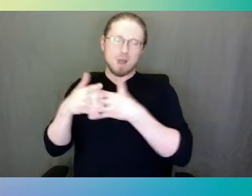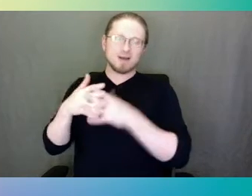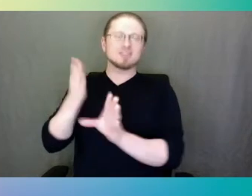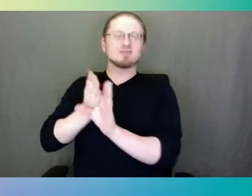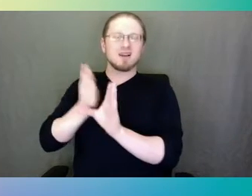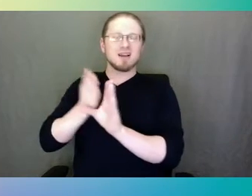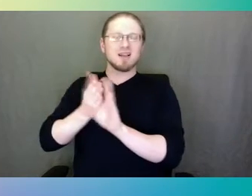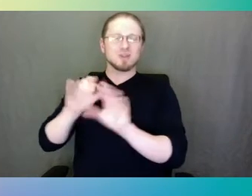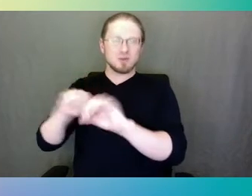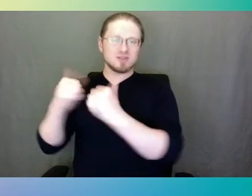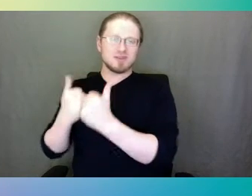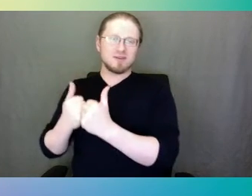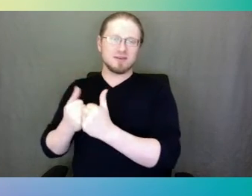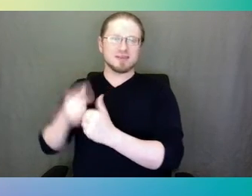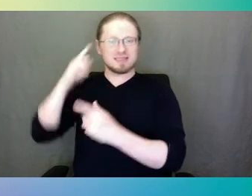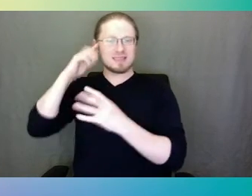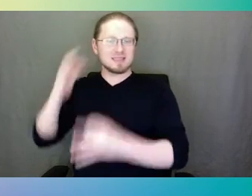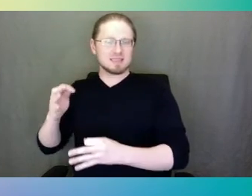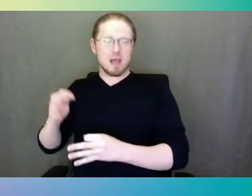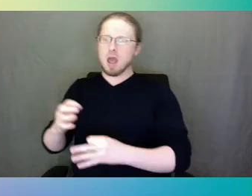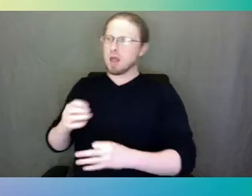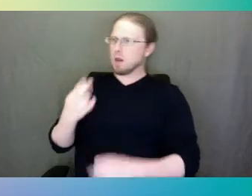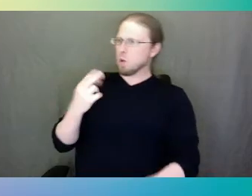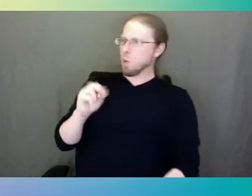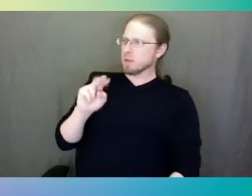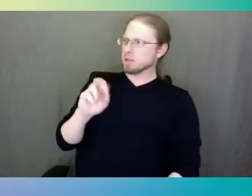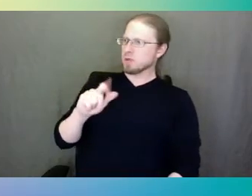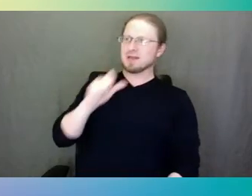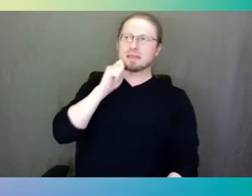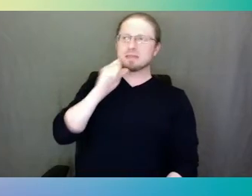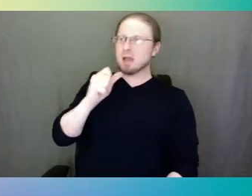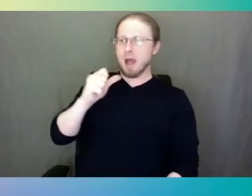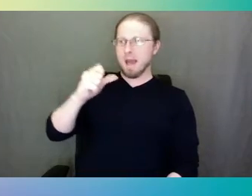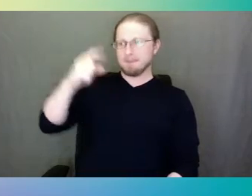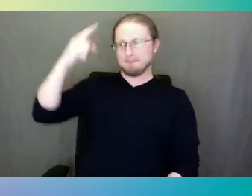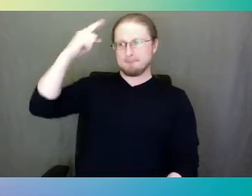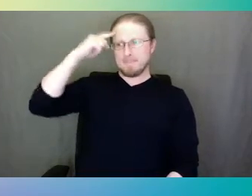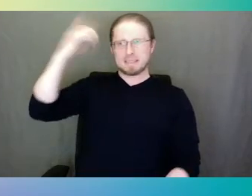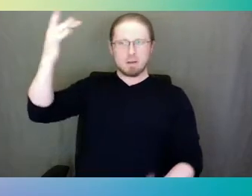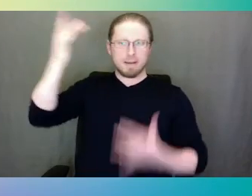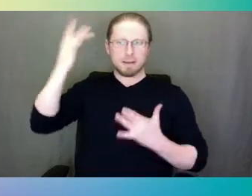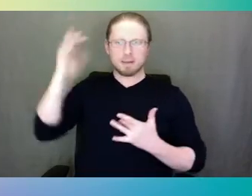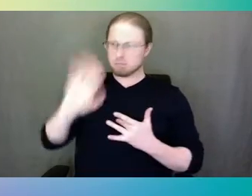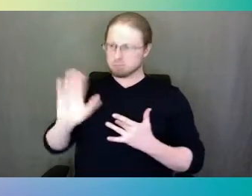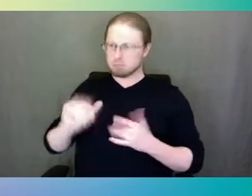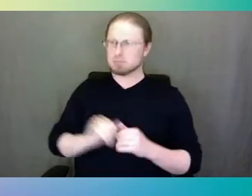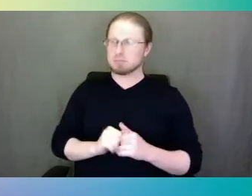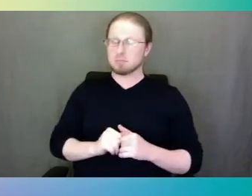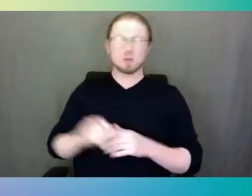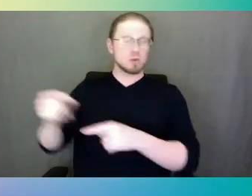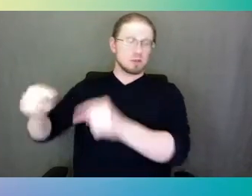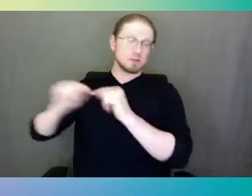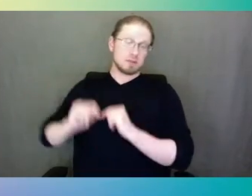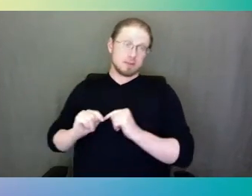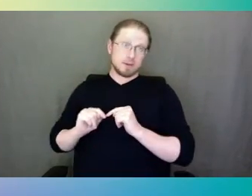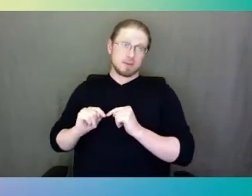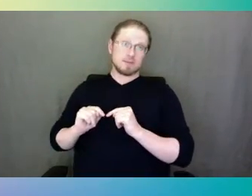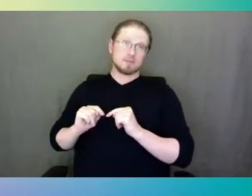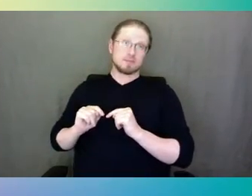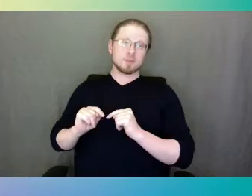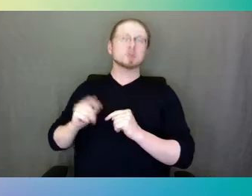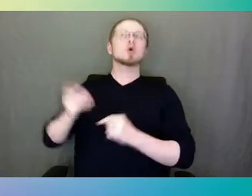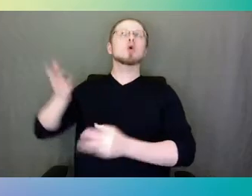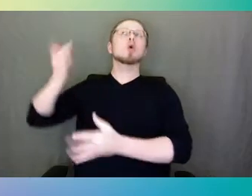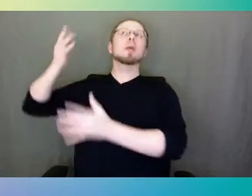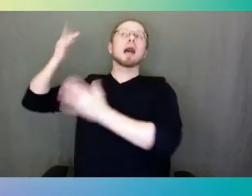longer designated as a mental illness, and they depathologized it. So let's take a step back now. In the past, David's